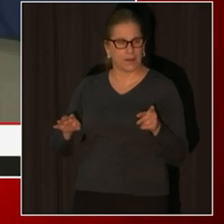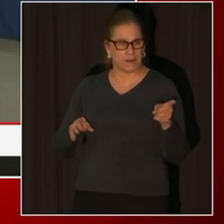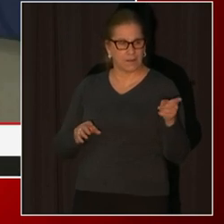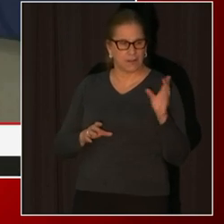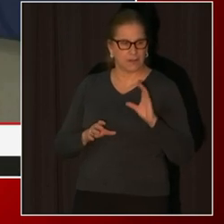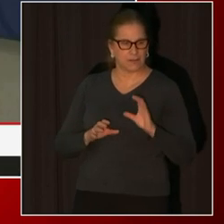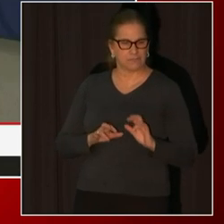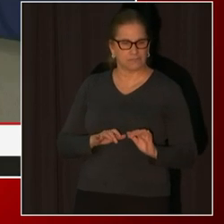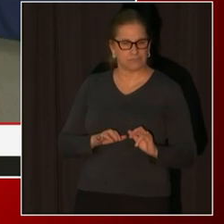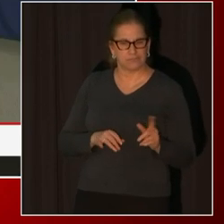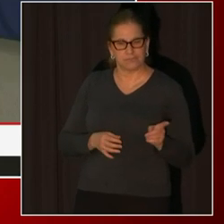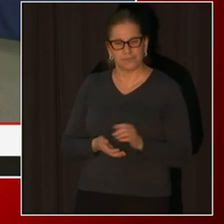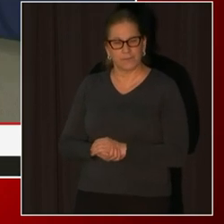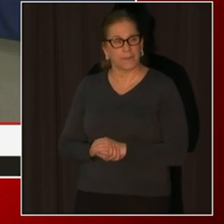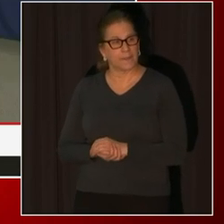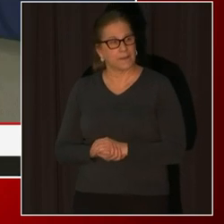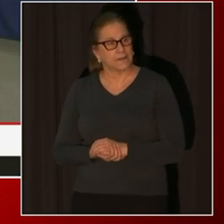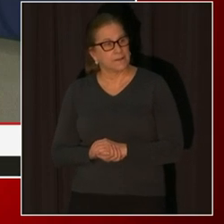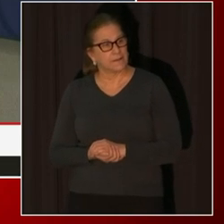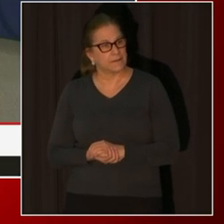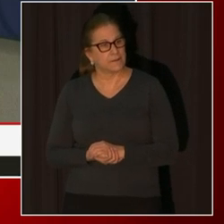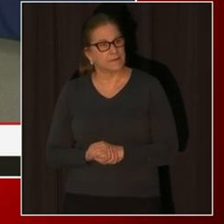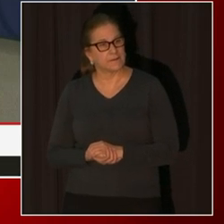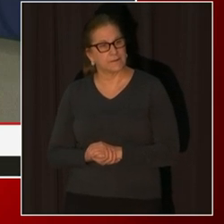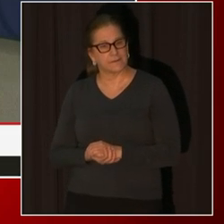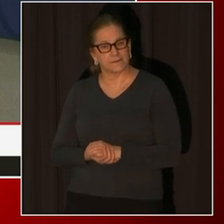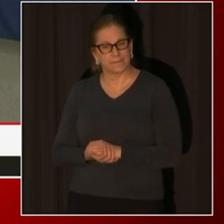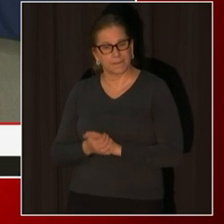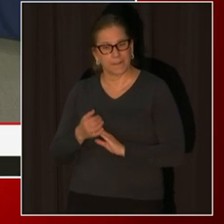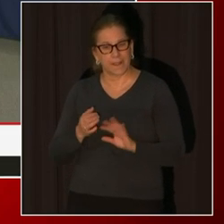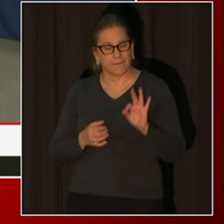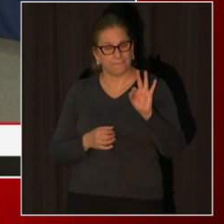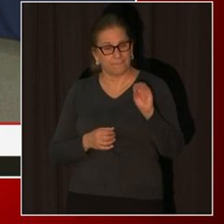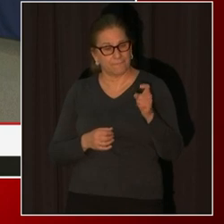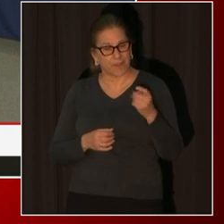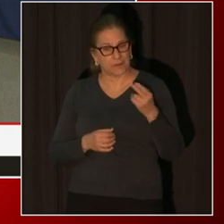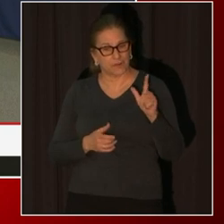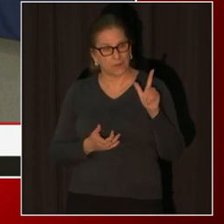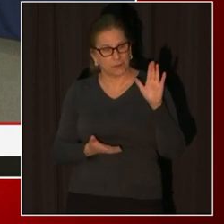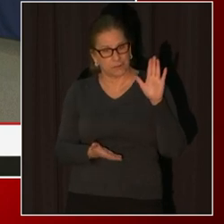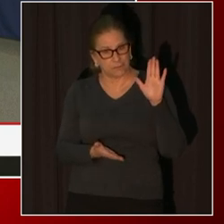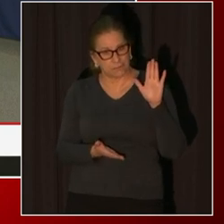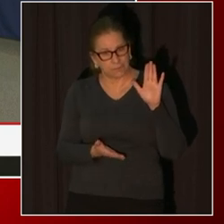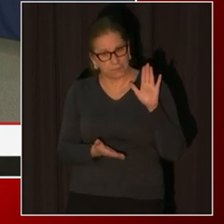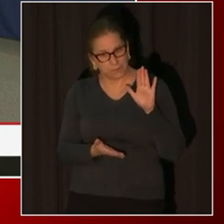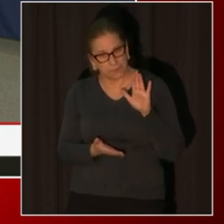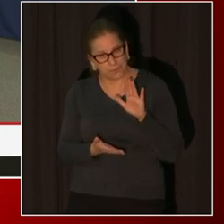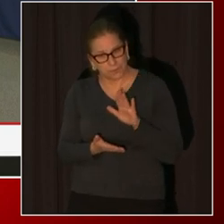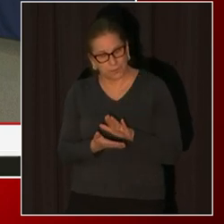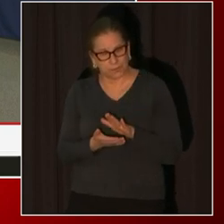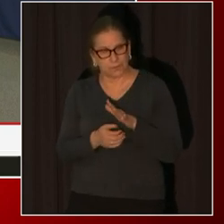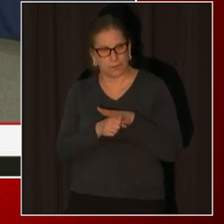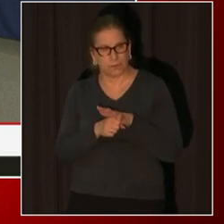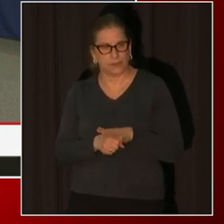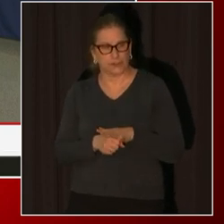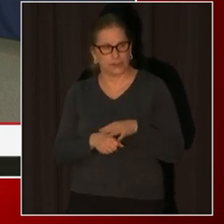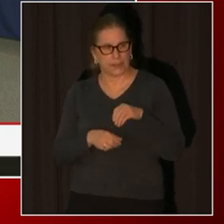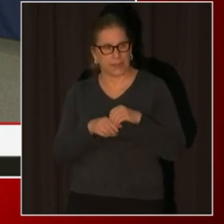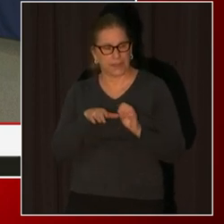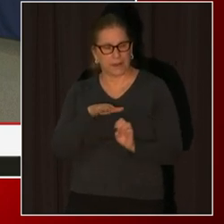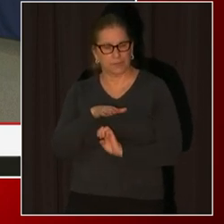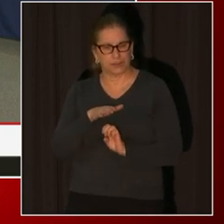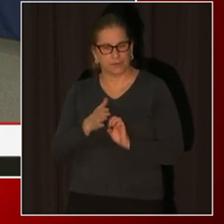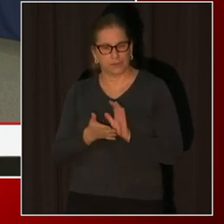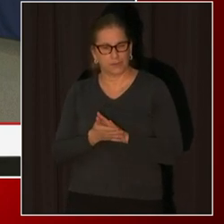is to relieve some of the pressure in the elementary school system, and I think Jenny, correct me but we were